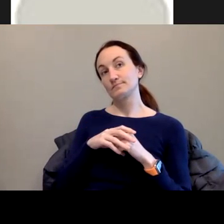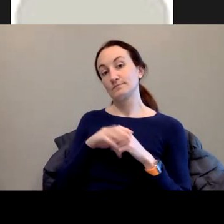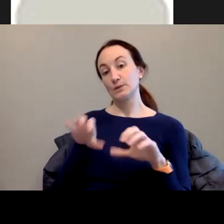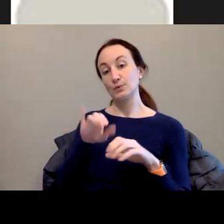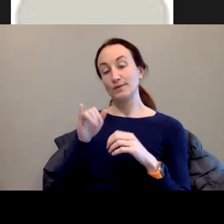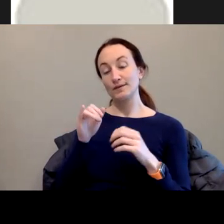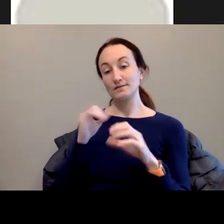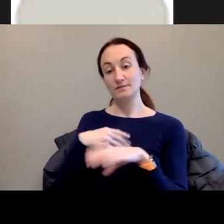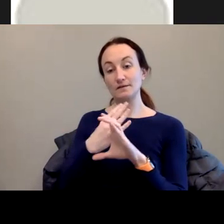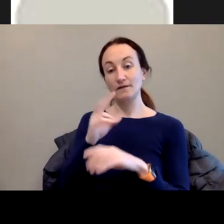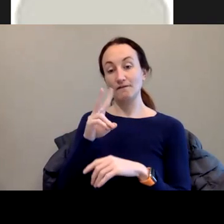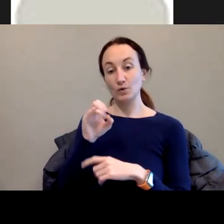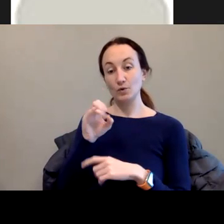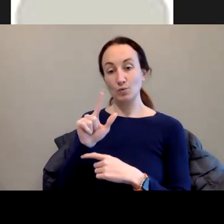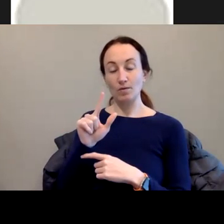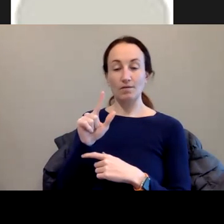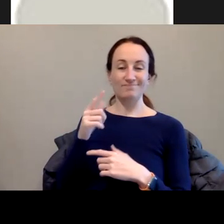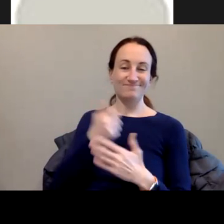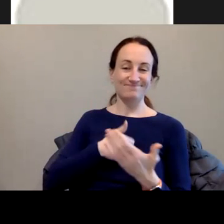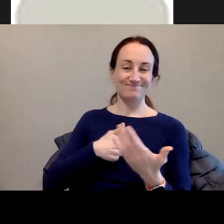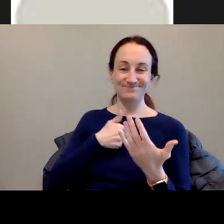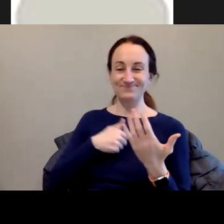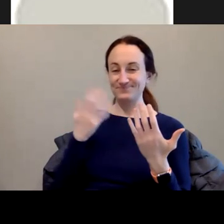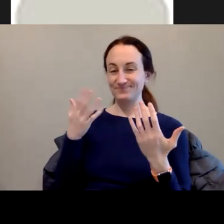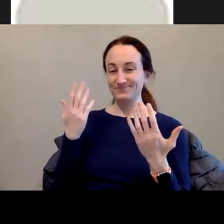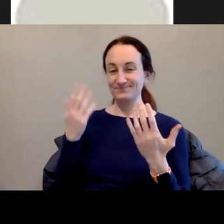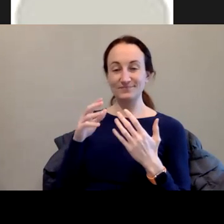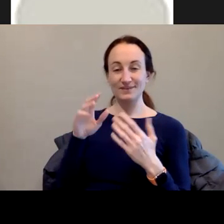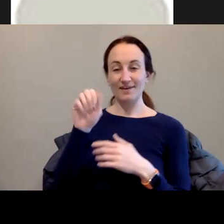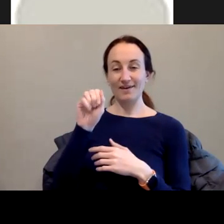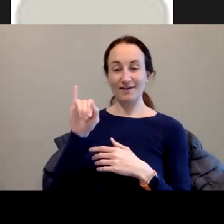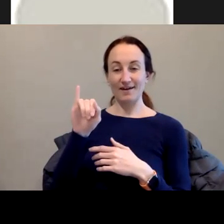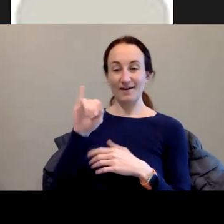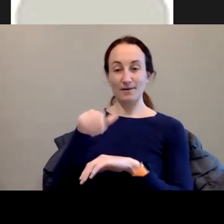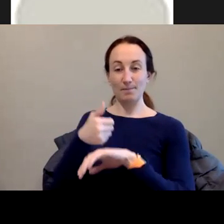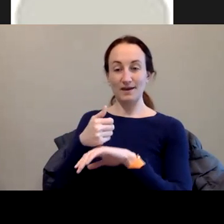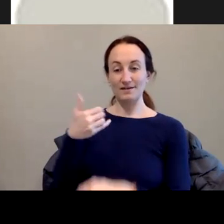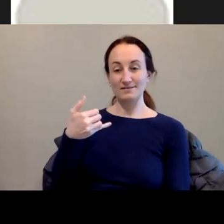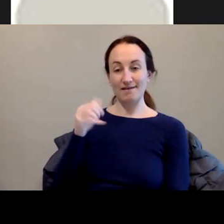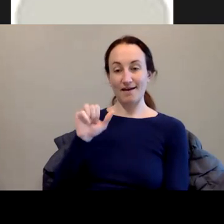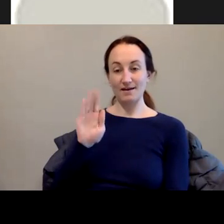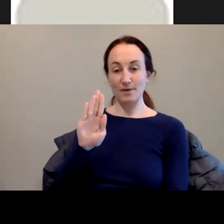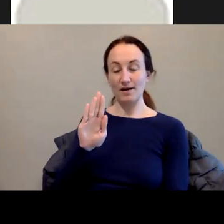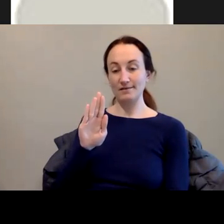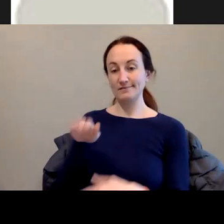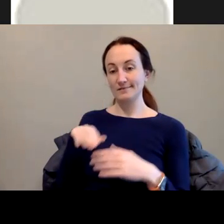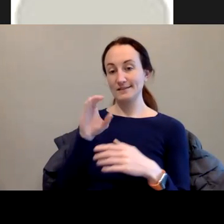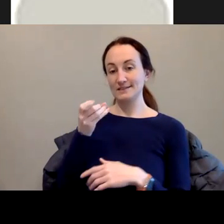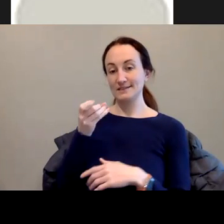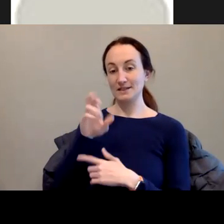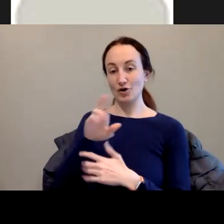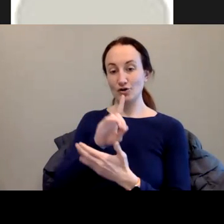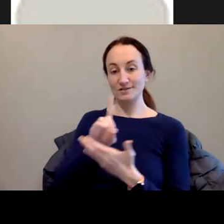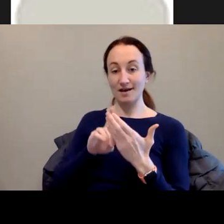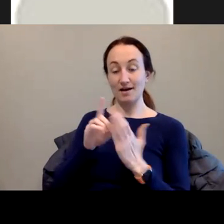this virtual, this AI-based antibody CDR design in an automated